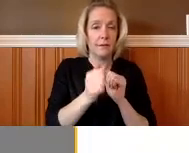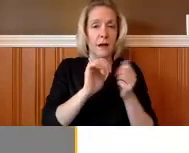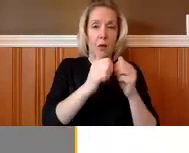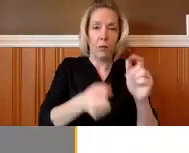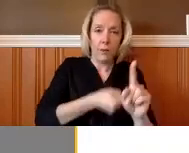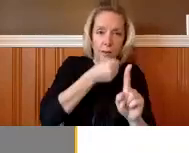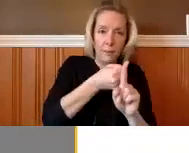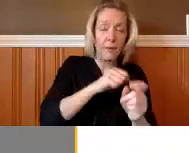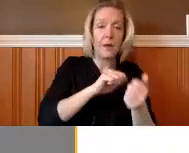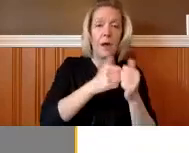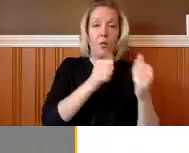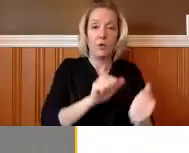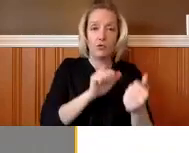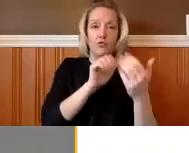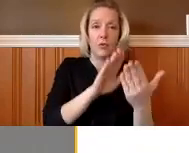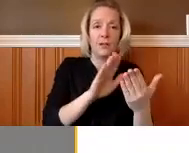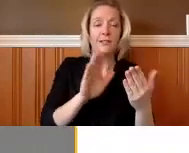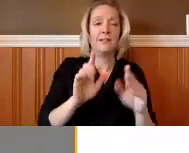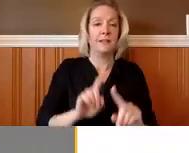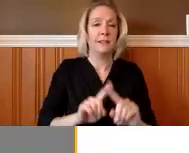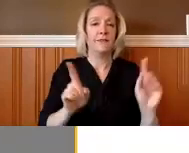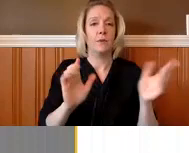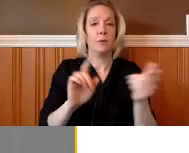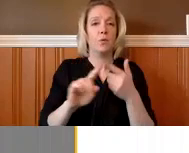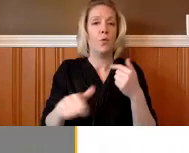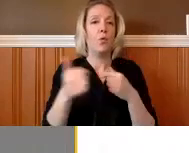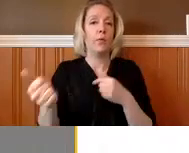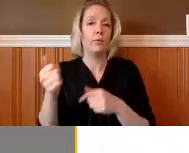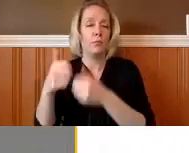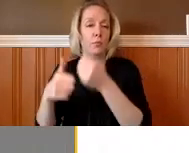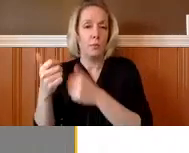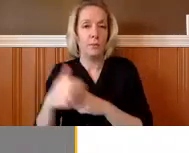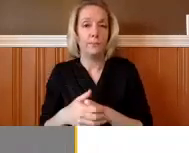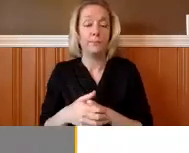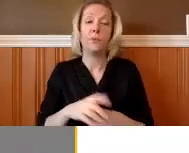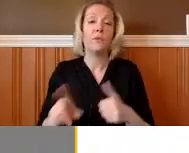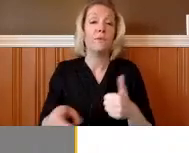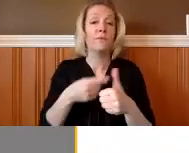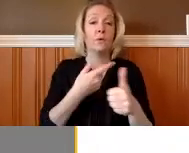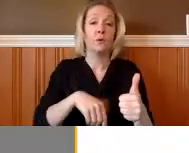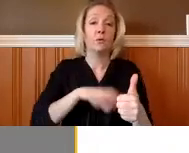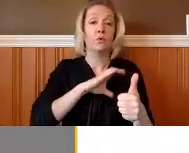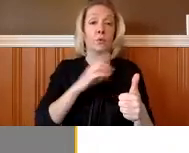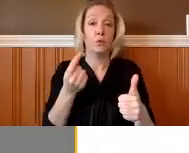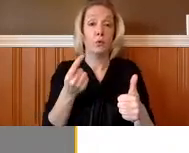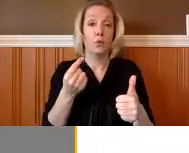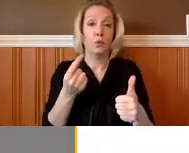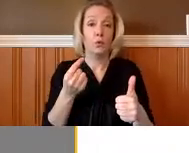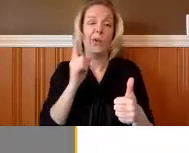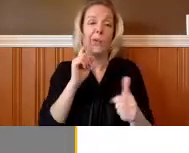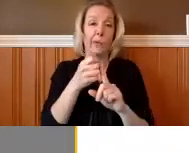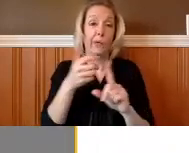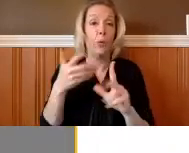we address them are different from other types of impairments. So the first characteristic that we'll talk about is